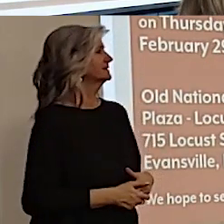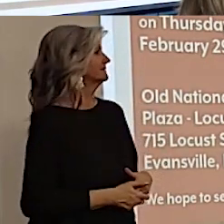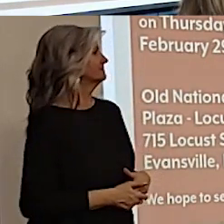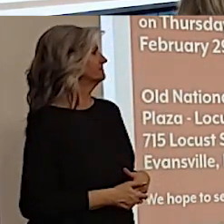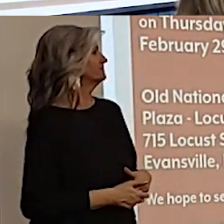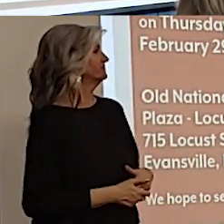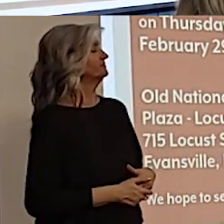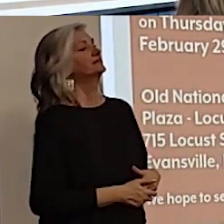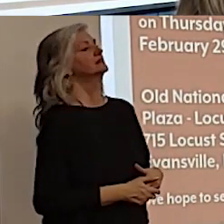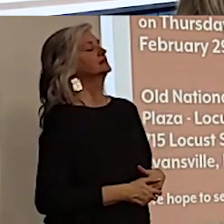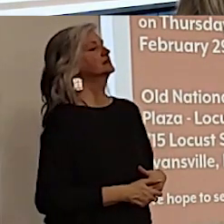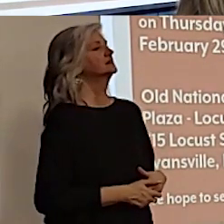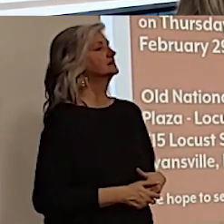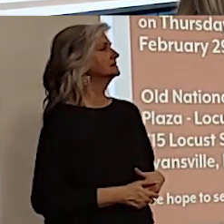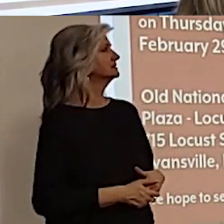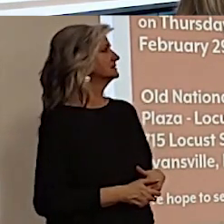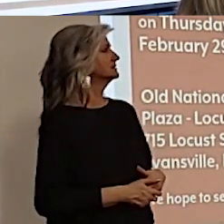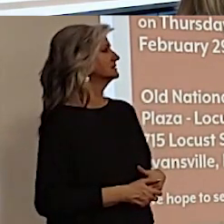I'll take it over.